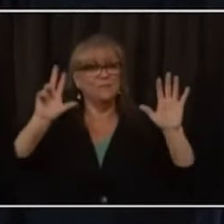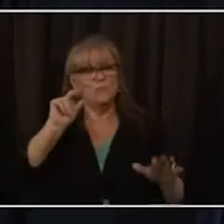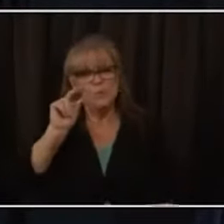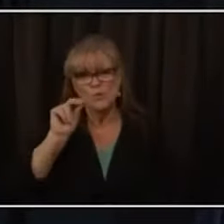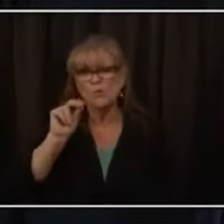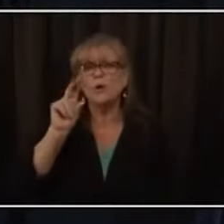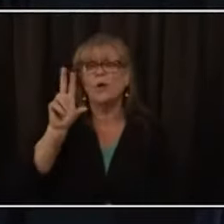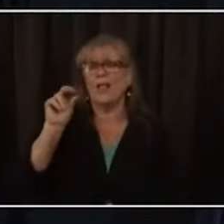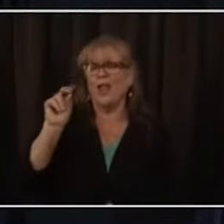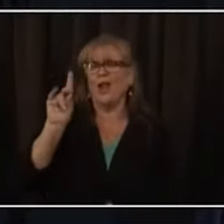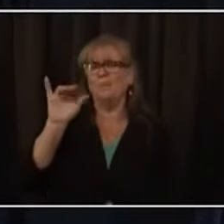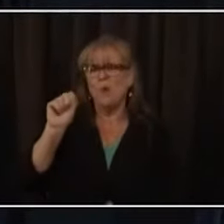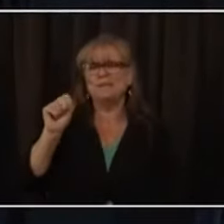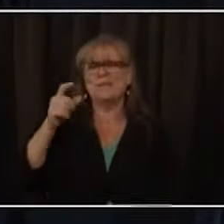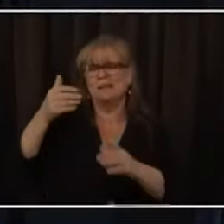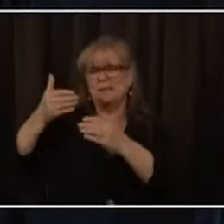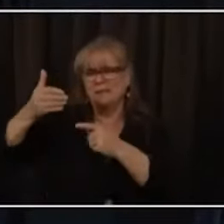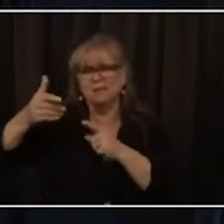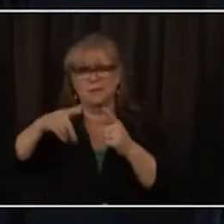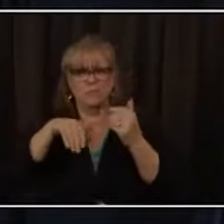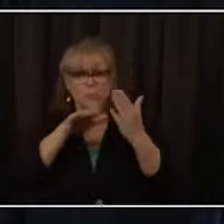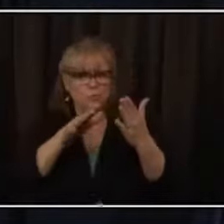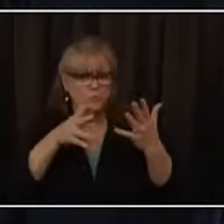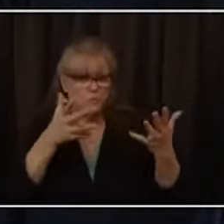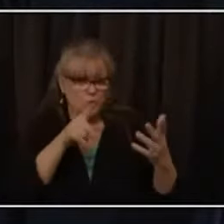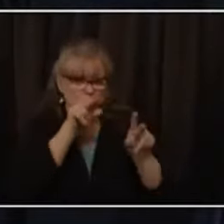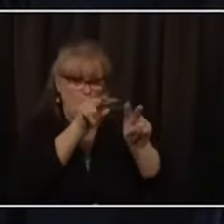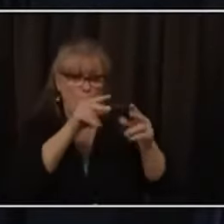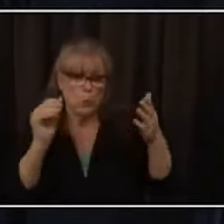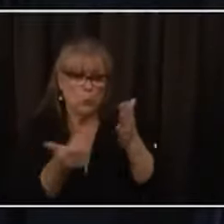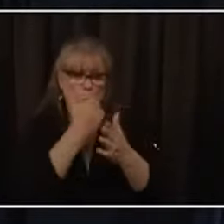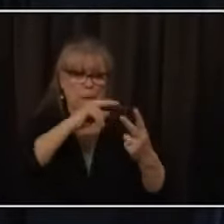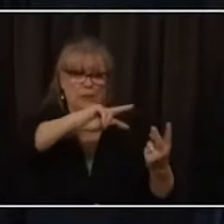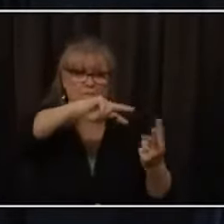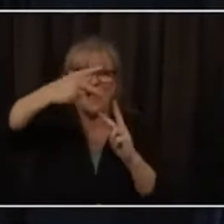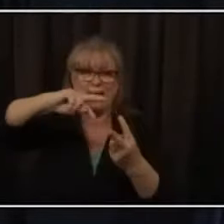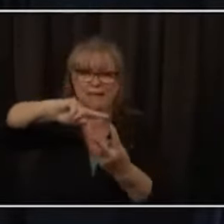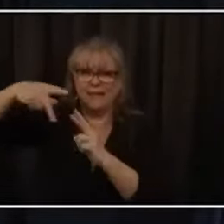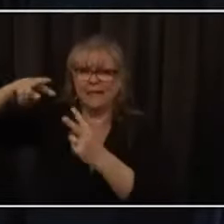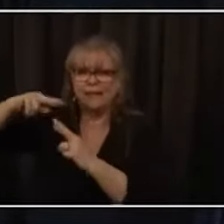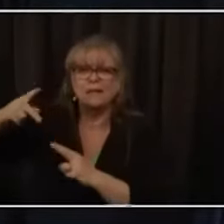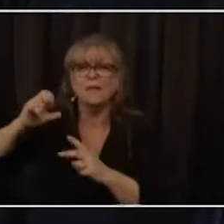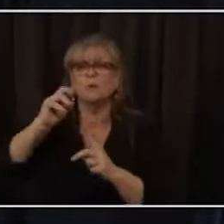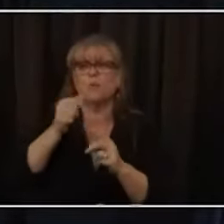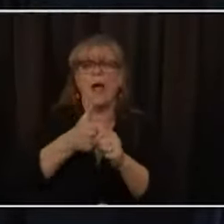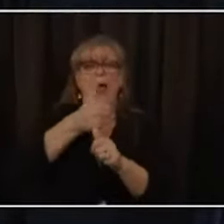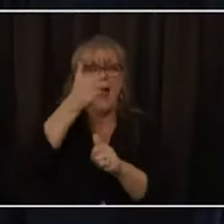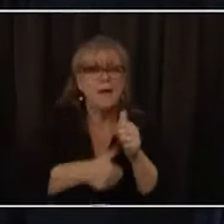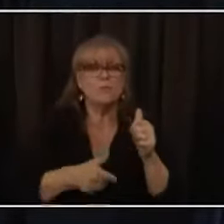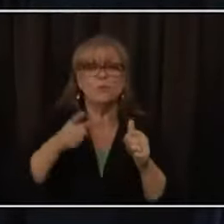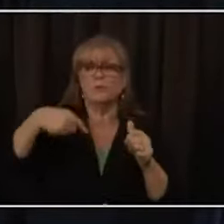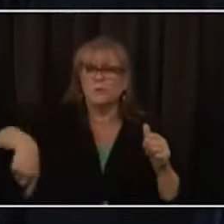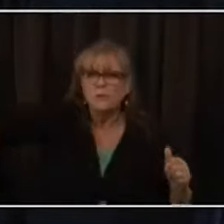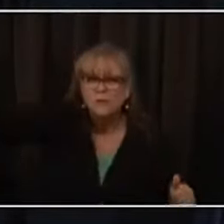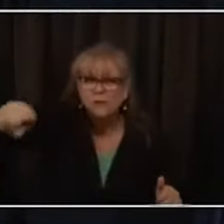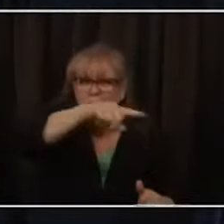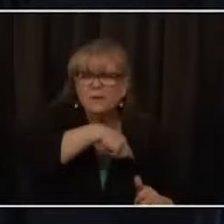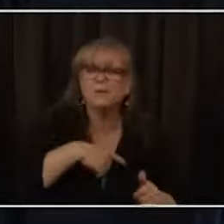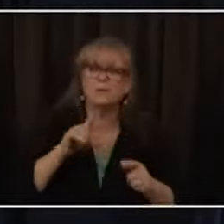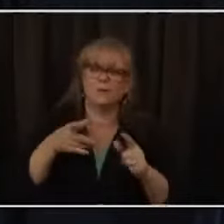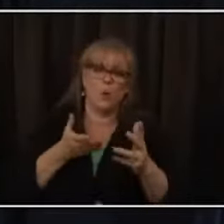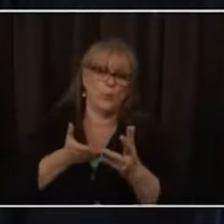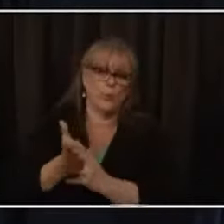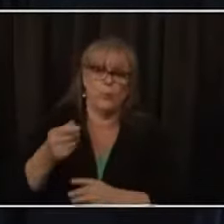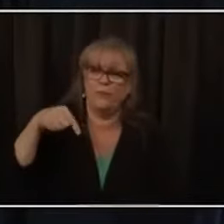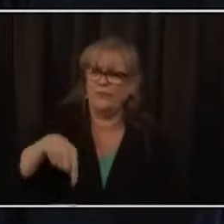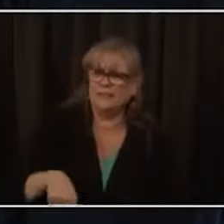of the vaccine helps get every Coloradan across the finish line. And after April 16th, if a area's regional hospital capacity